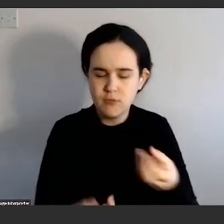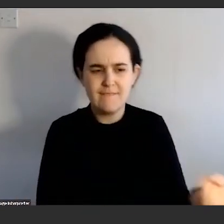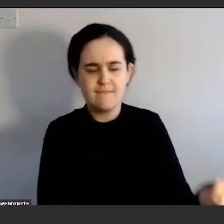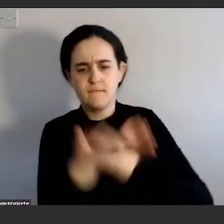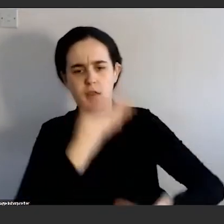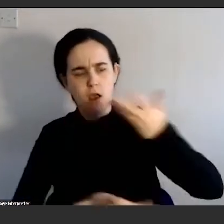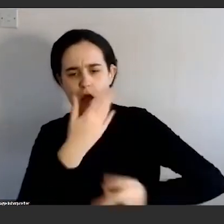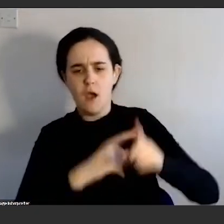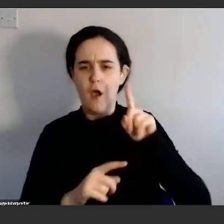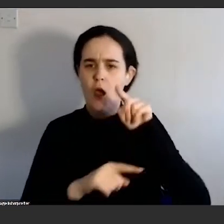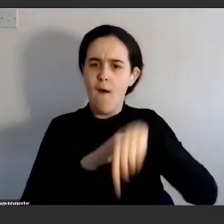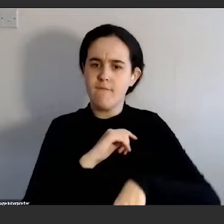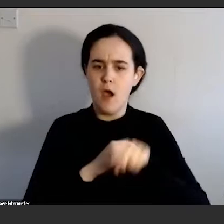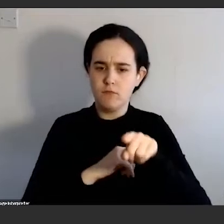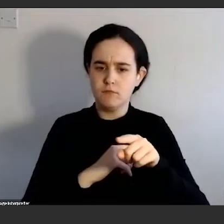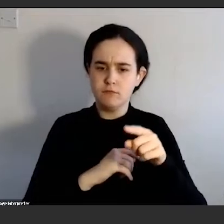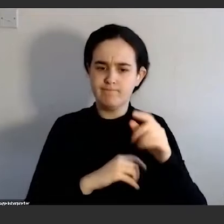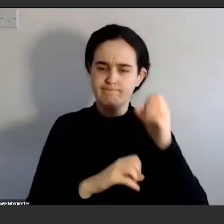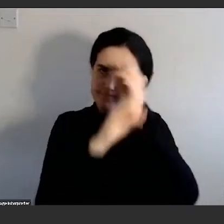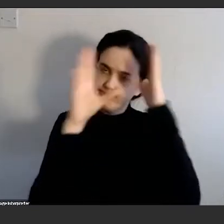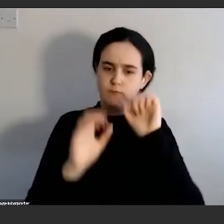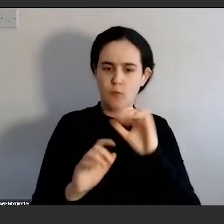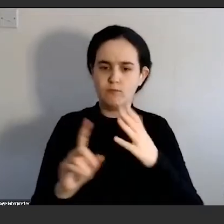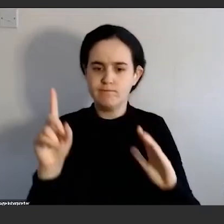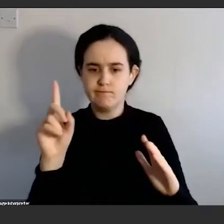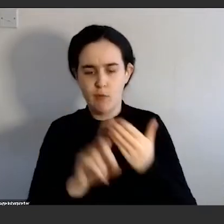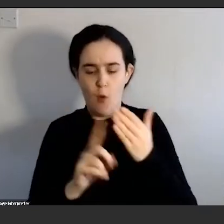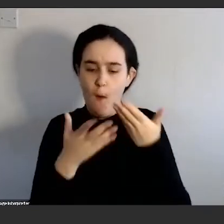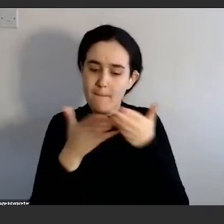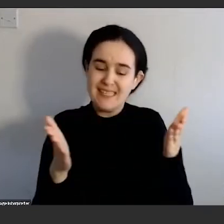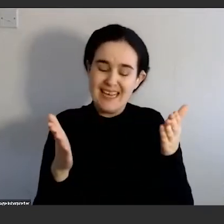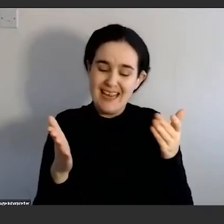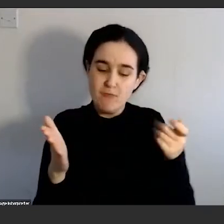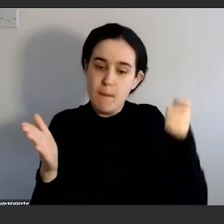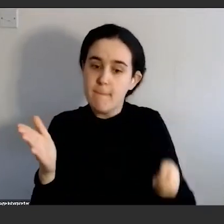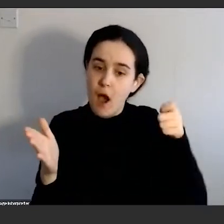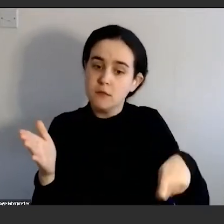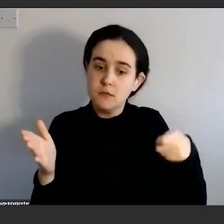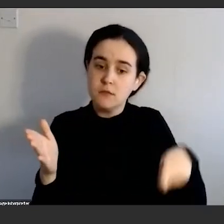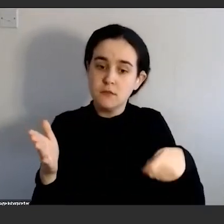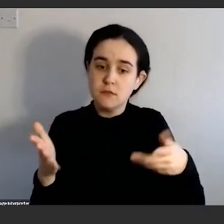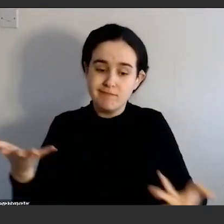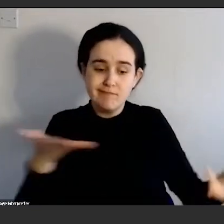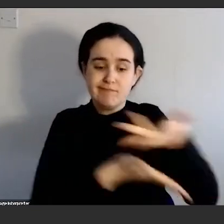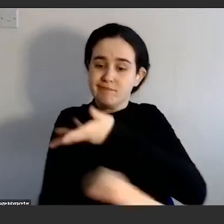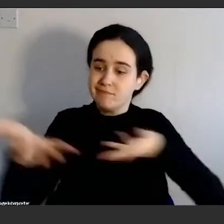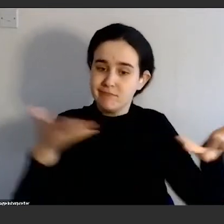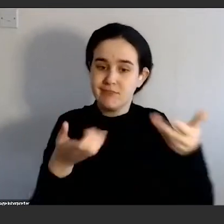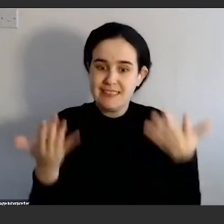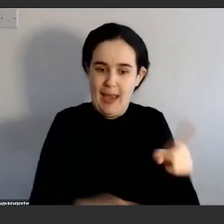of the pre-summit meeting for the Disability Summit 2022?